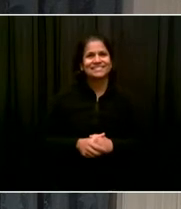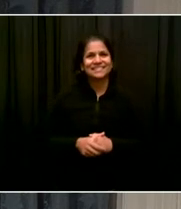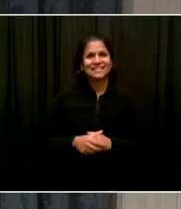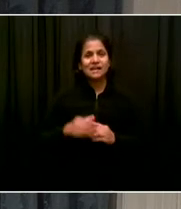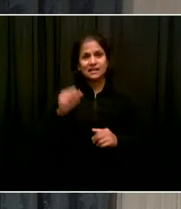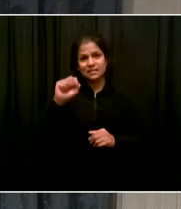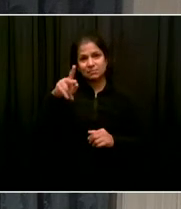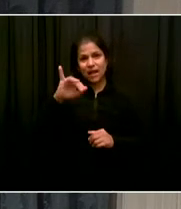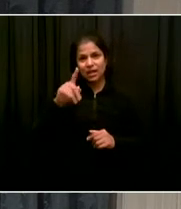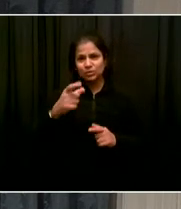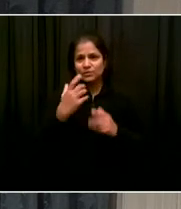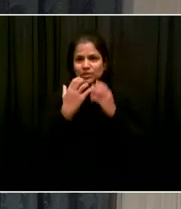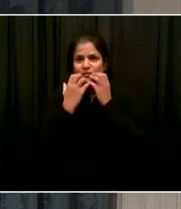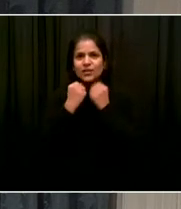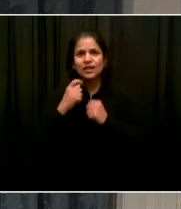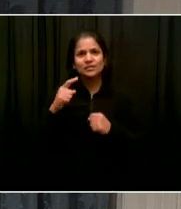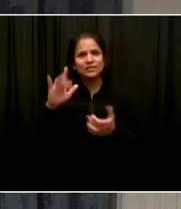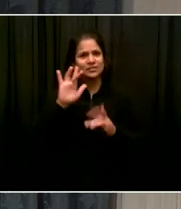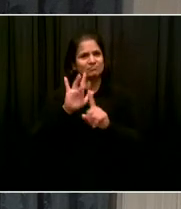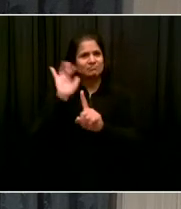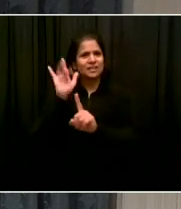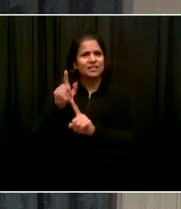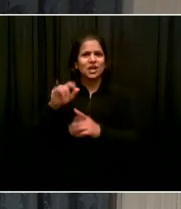Yorker. God bless you.